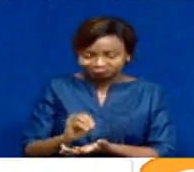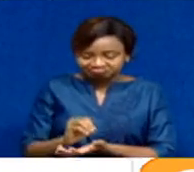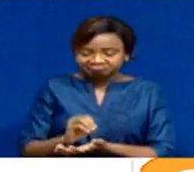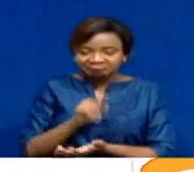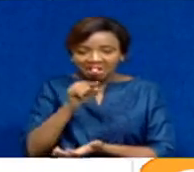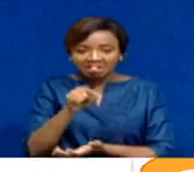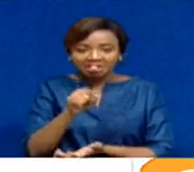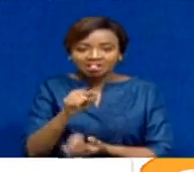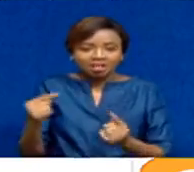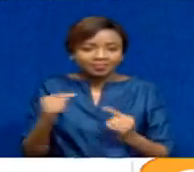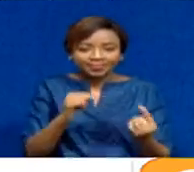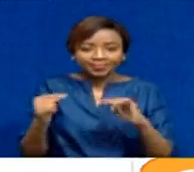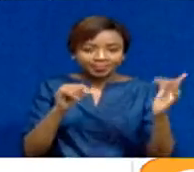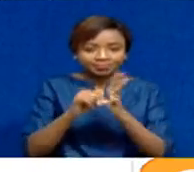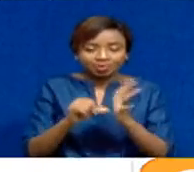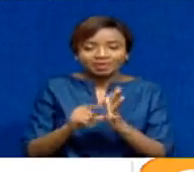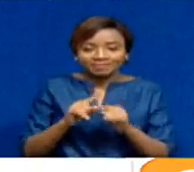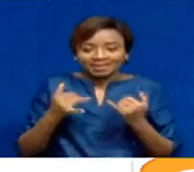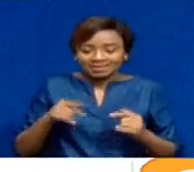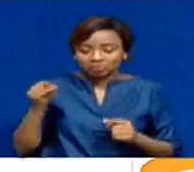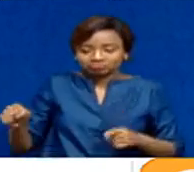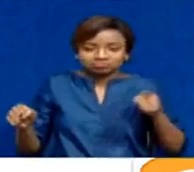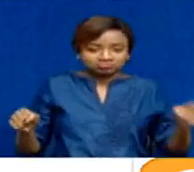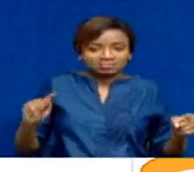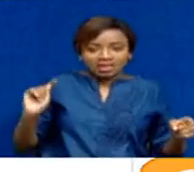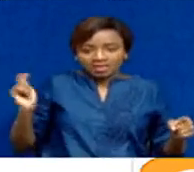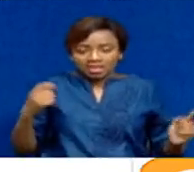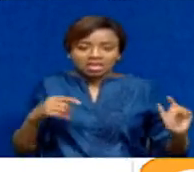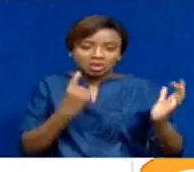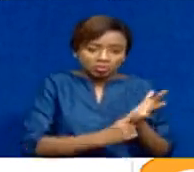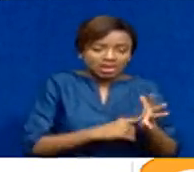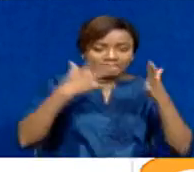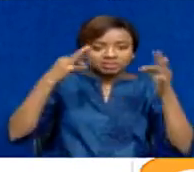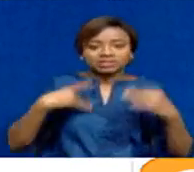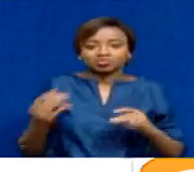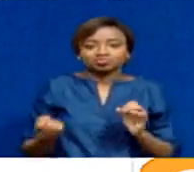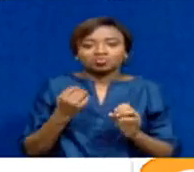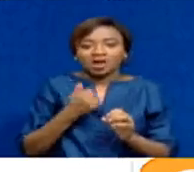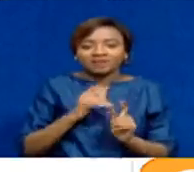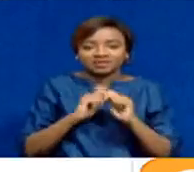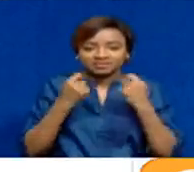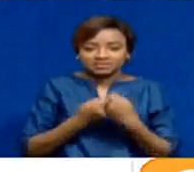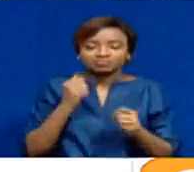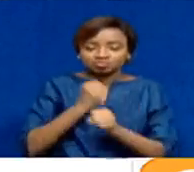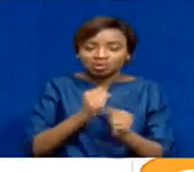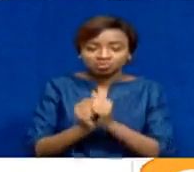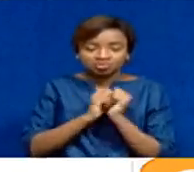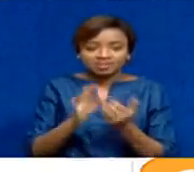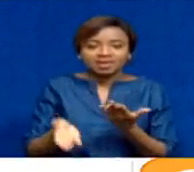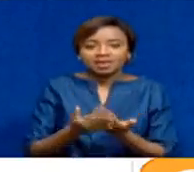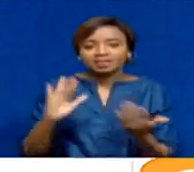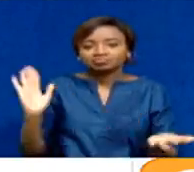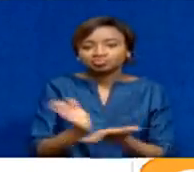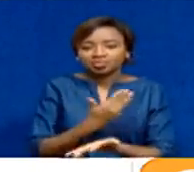a joint security team in the counties and districts that share the waters of Lake Victoria to end the